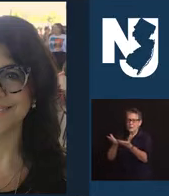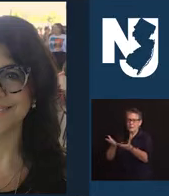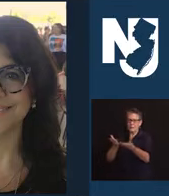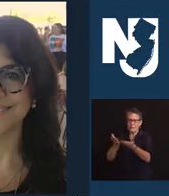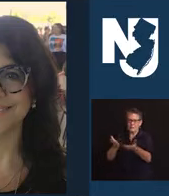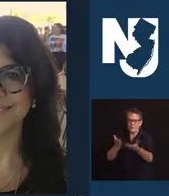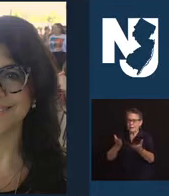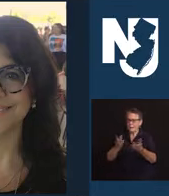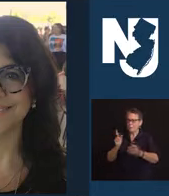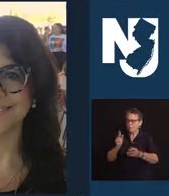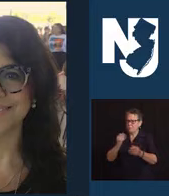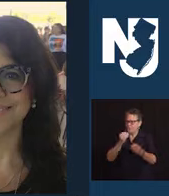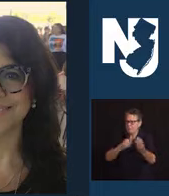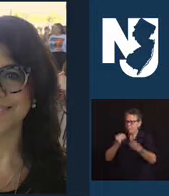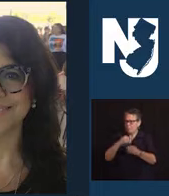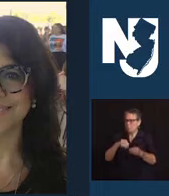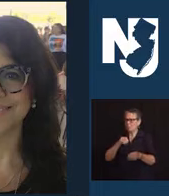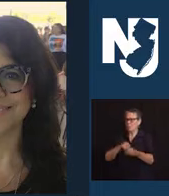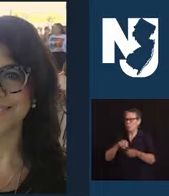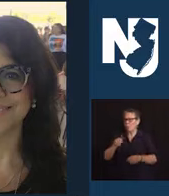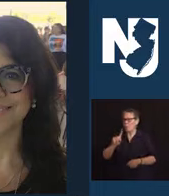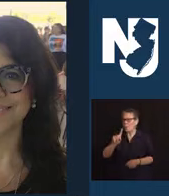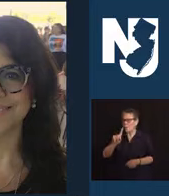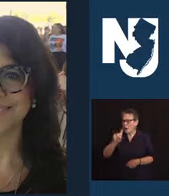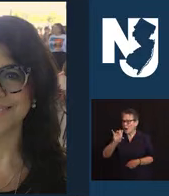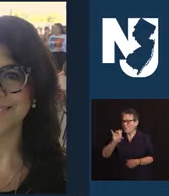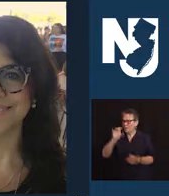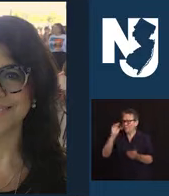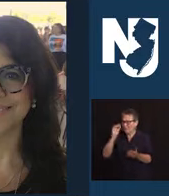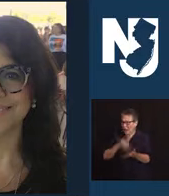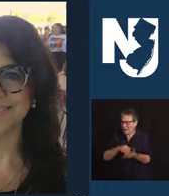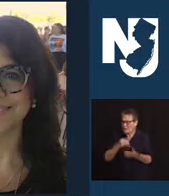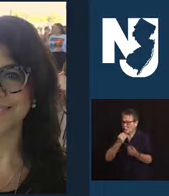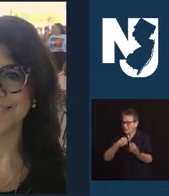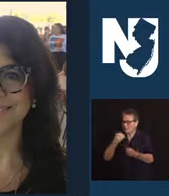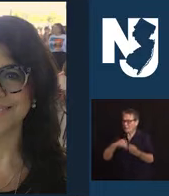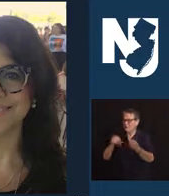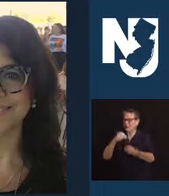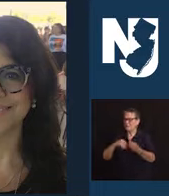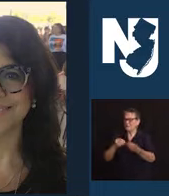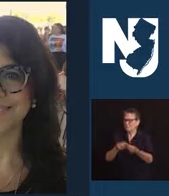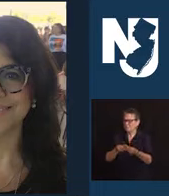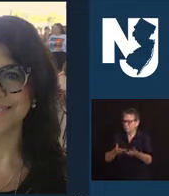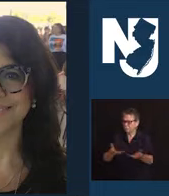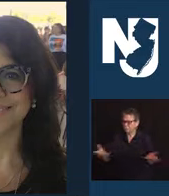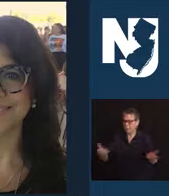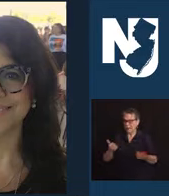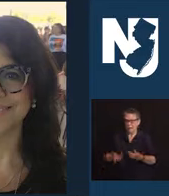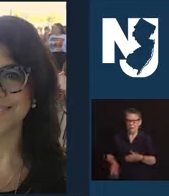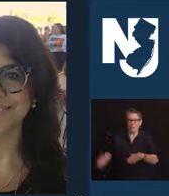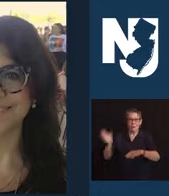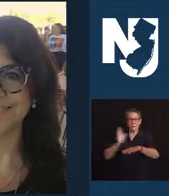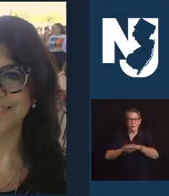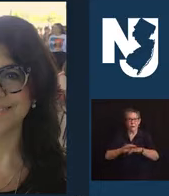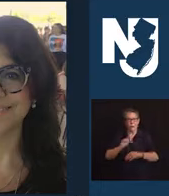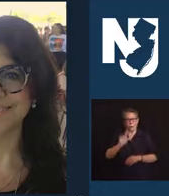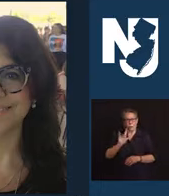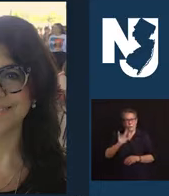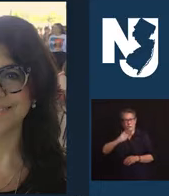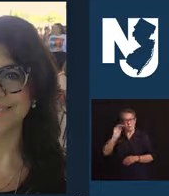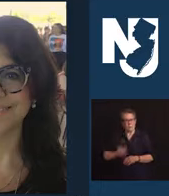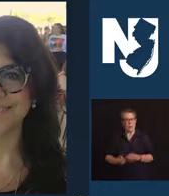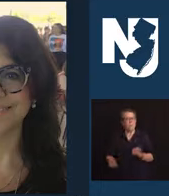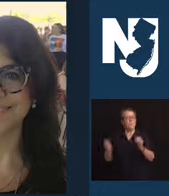105,000 meals to their clients, an increase of more than 25% over 2019. Providing that many meals